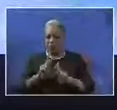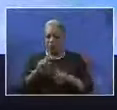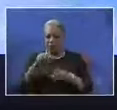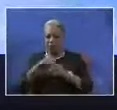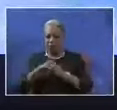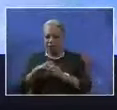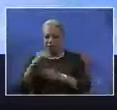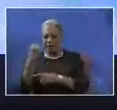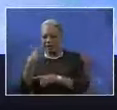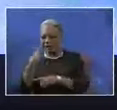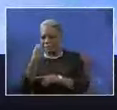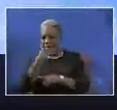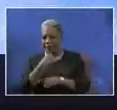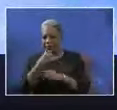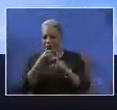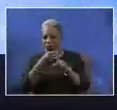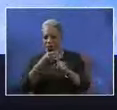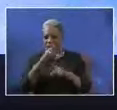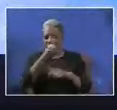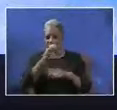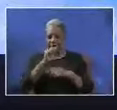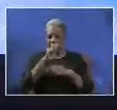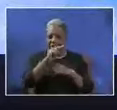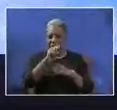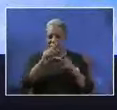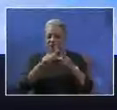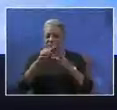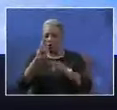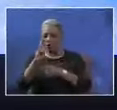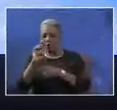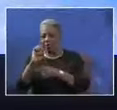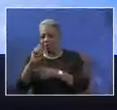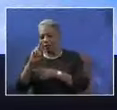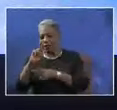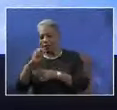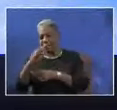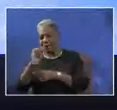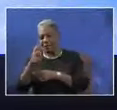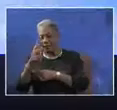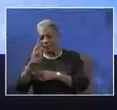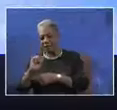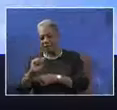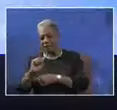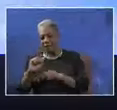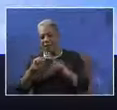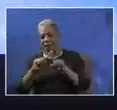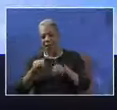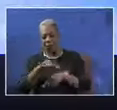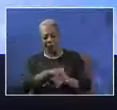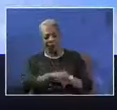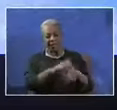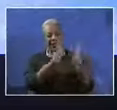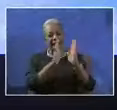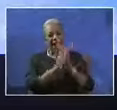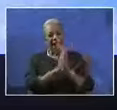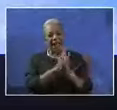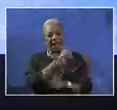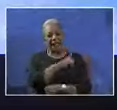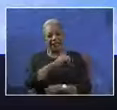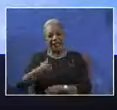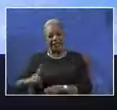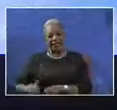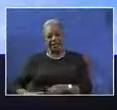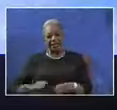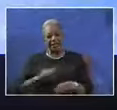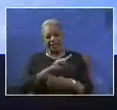from Dan to Beersheba. But then he asked the king a question. He asked David a question. I want to